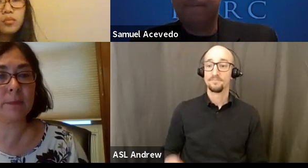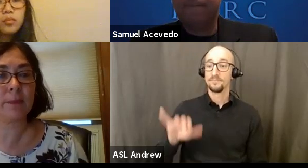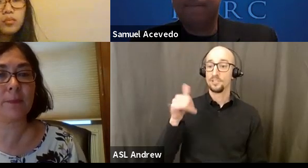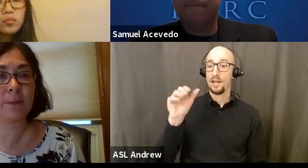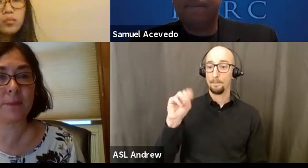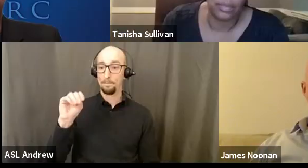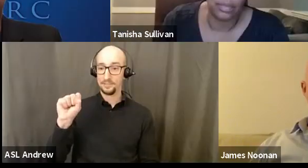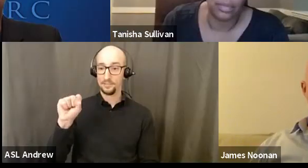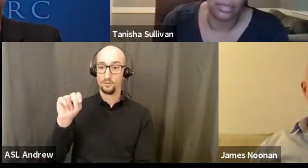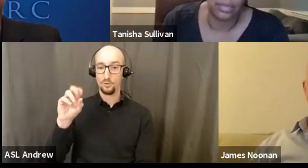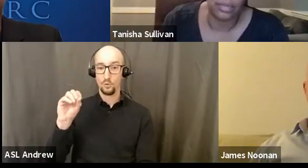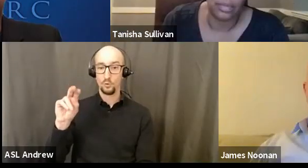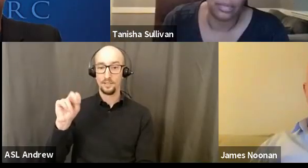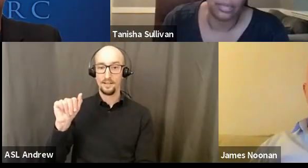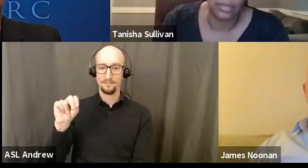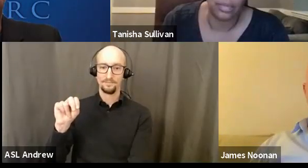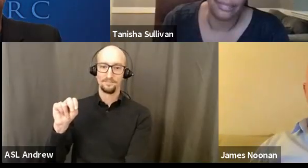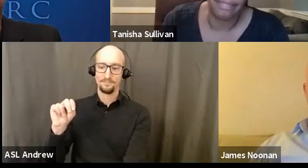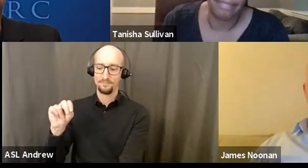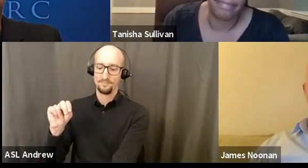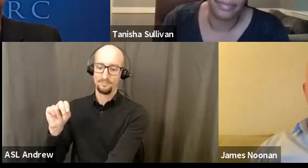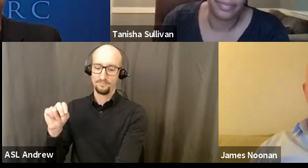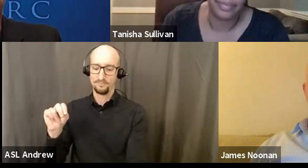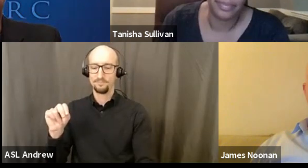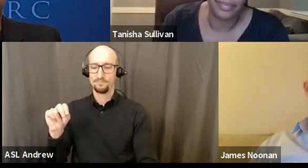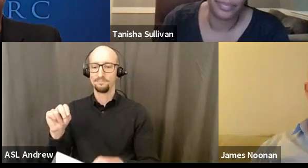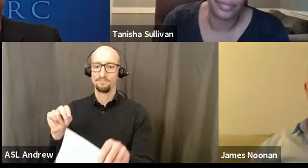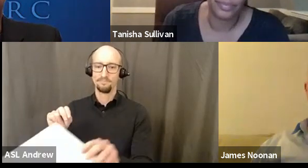Okay. Thank you. Good evening.